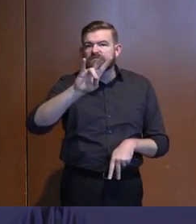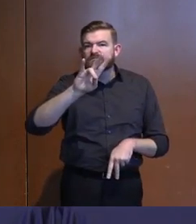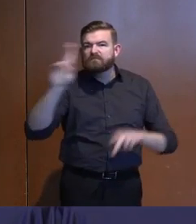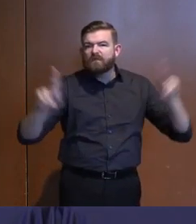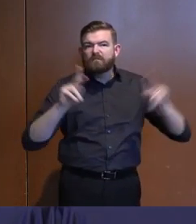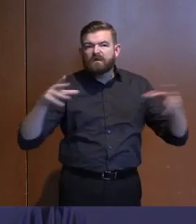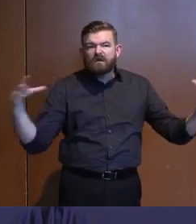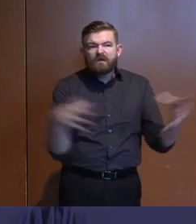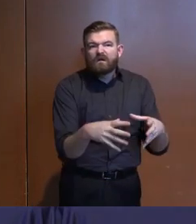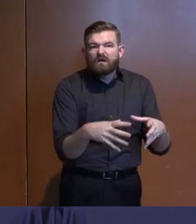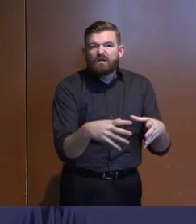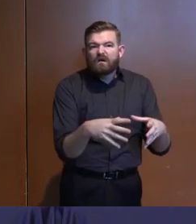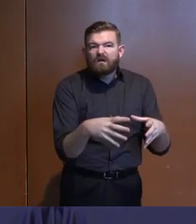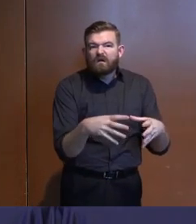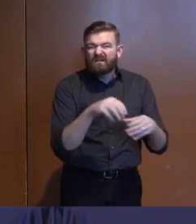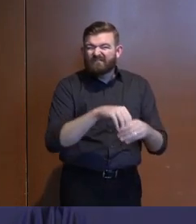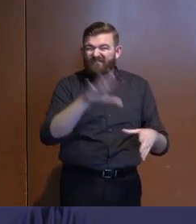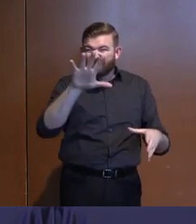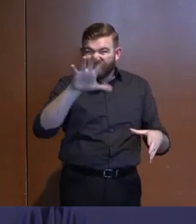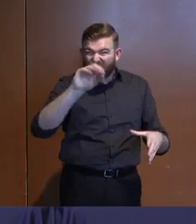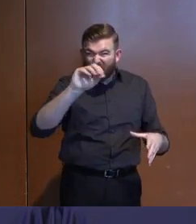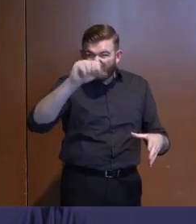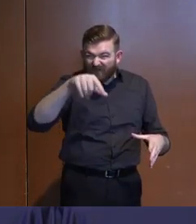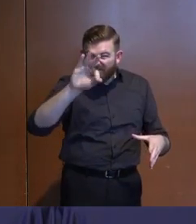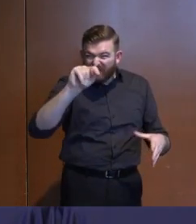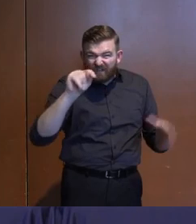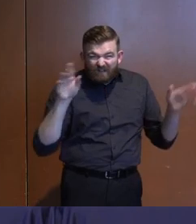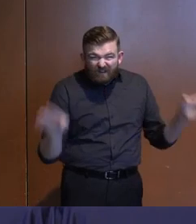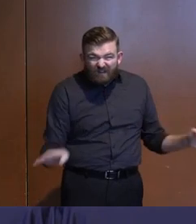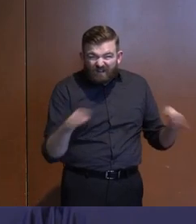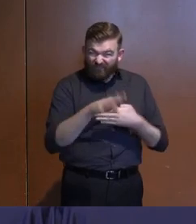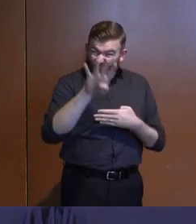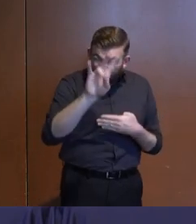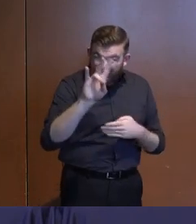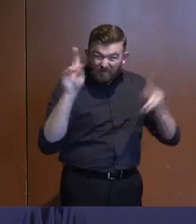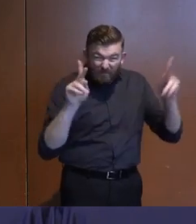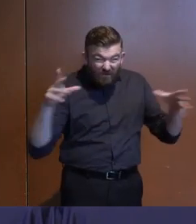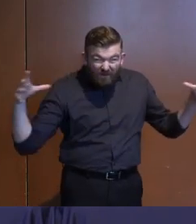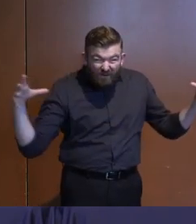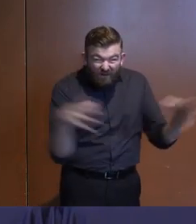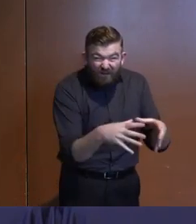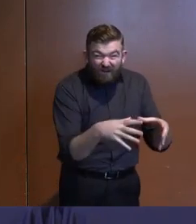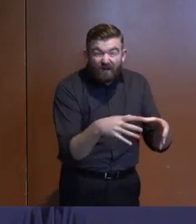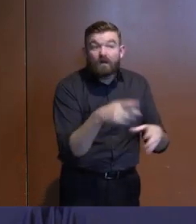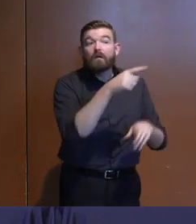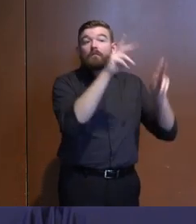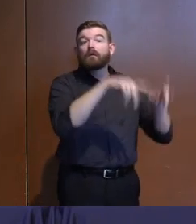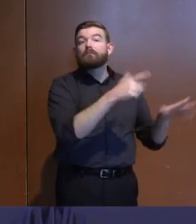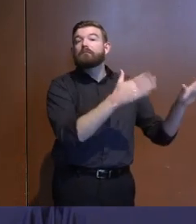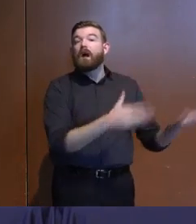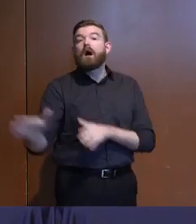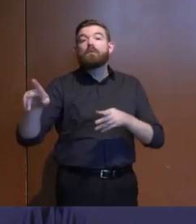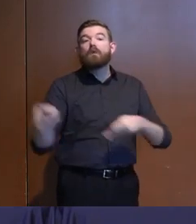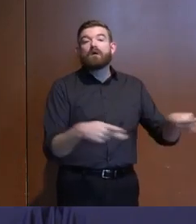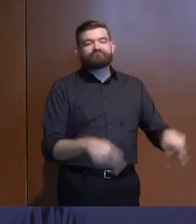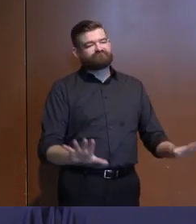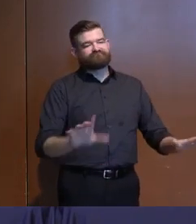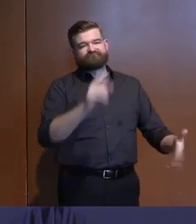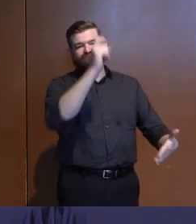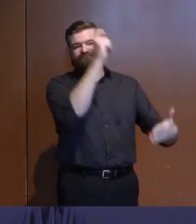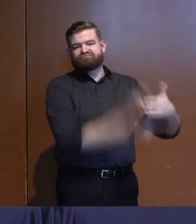550 square foot apartment. The organizer was charged, as they should have been, and deserved to be. I thank the